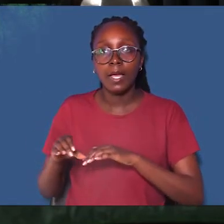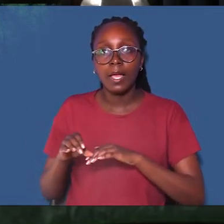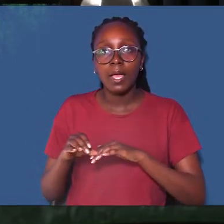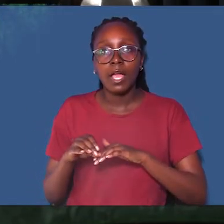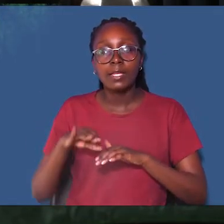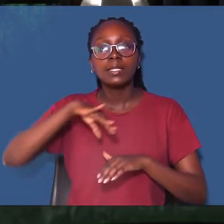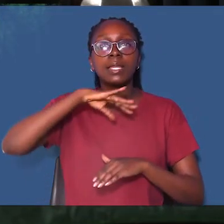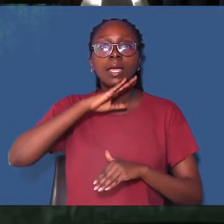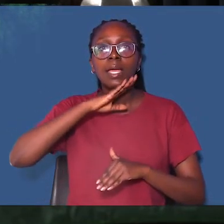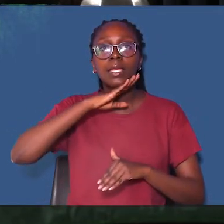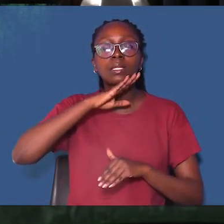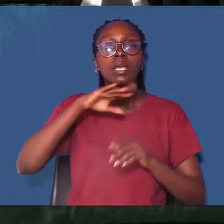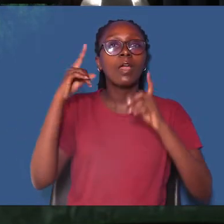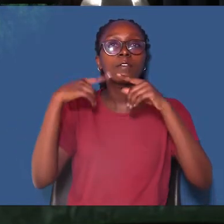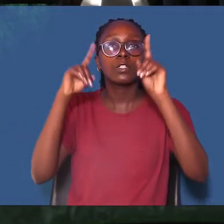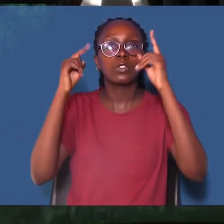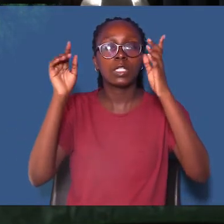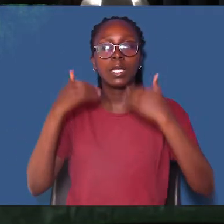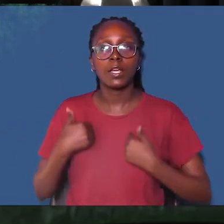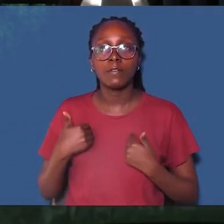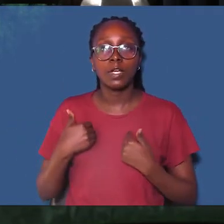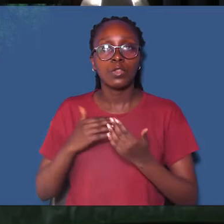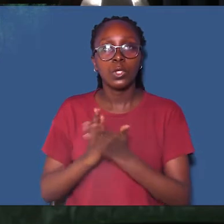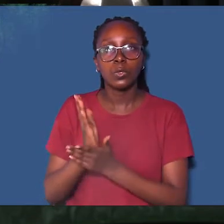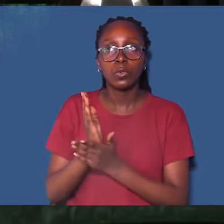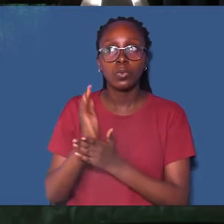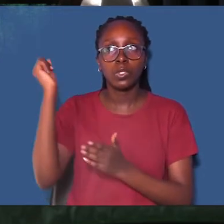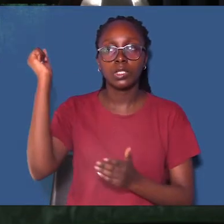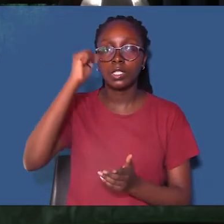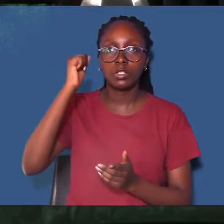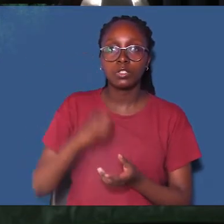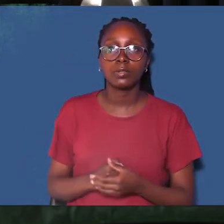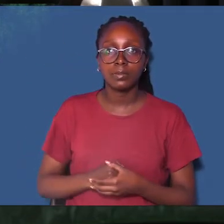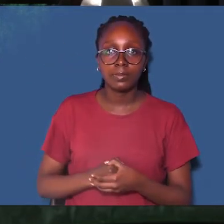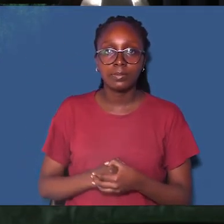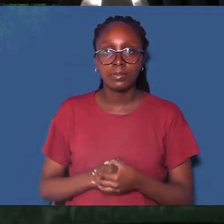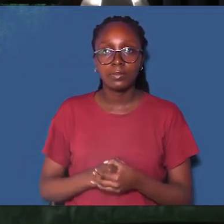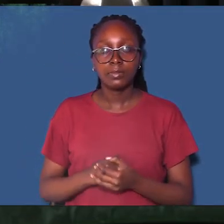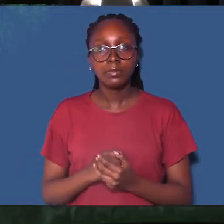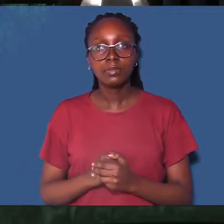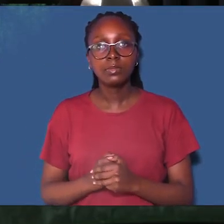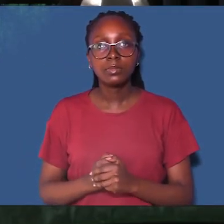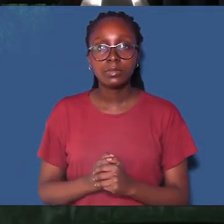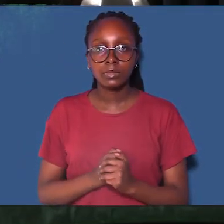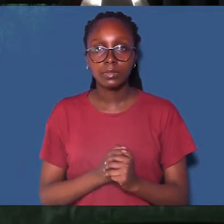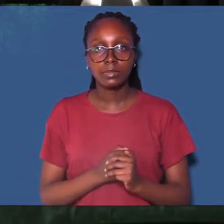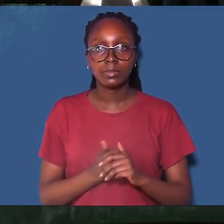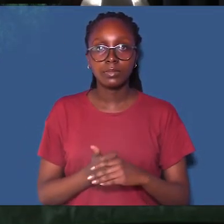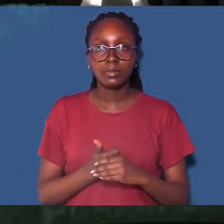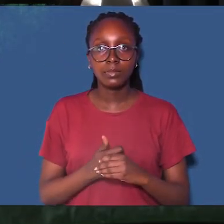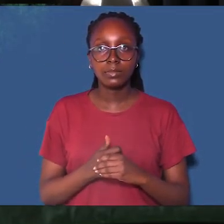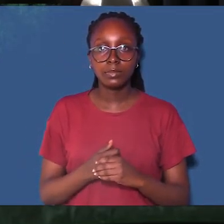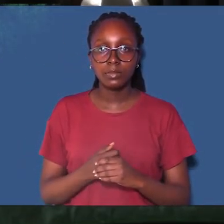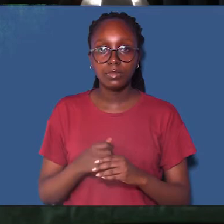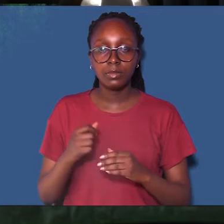conquering it through resurrection. His message and demonstration of